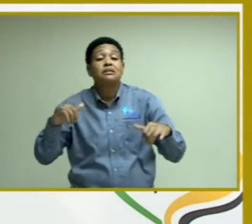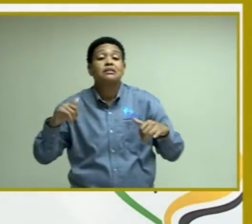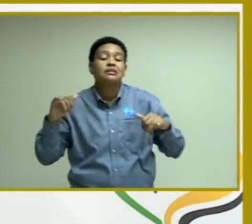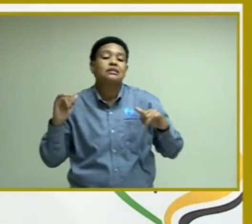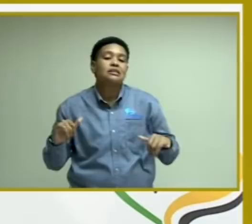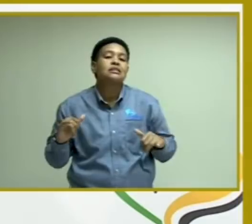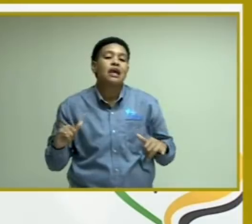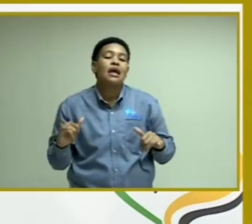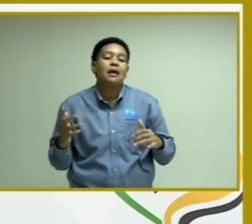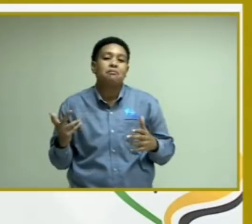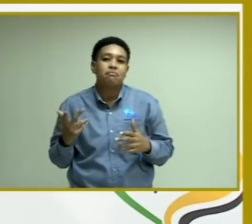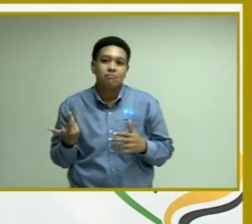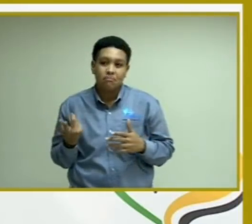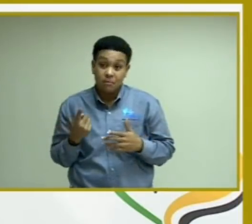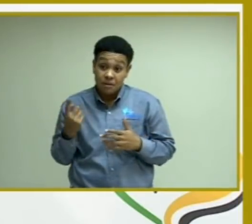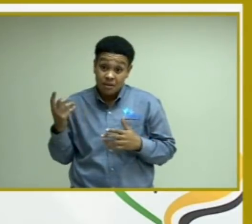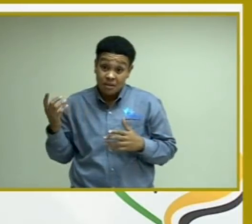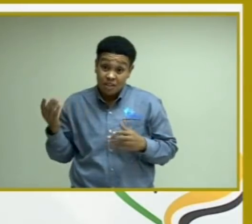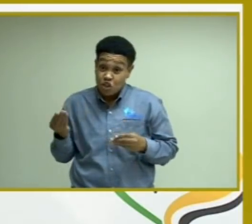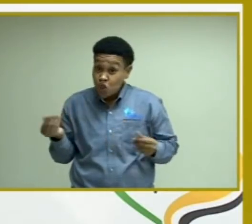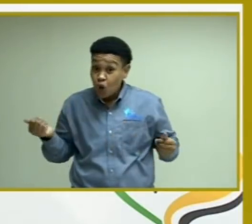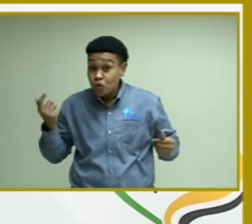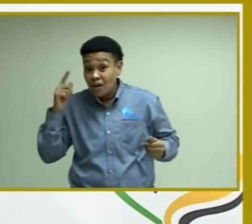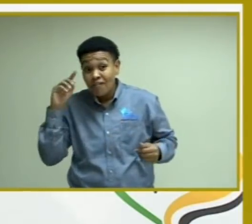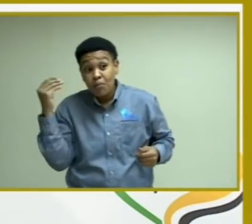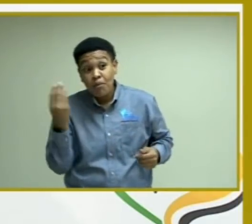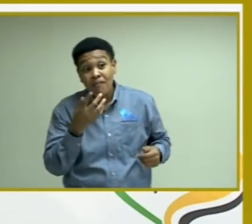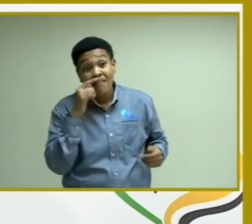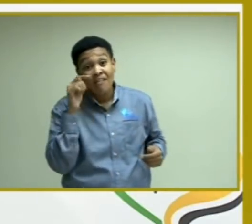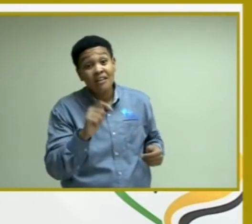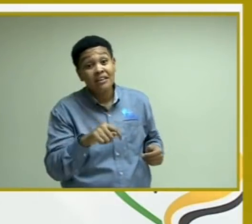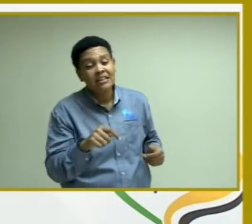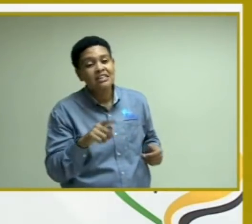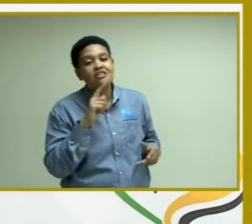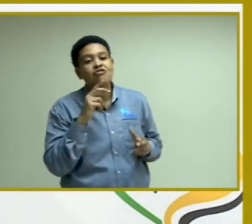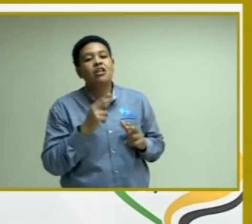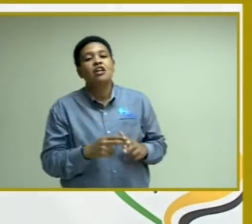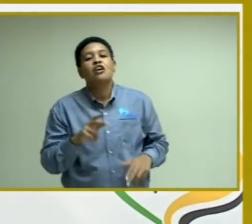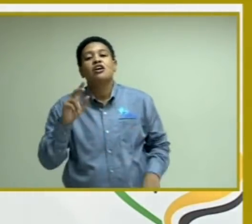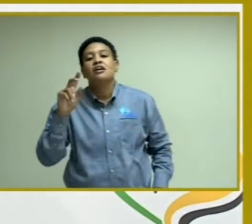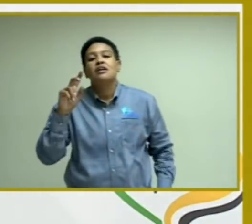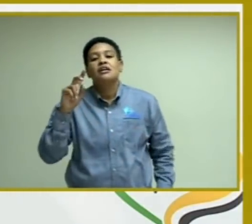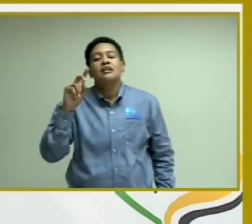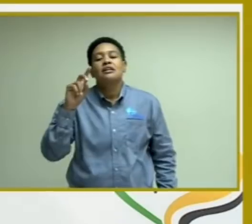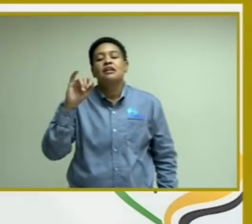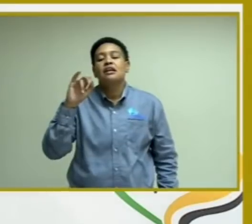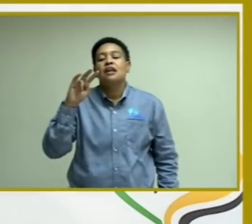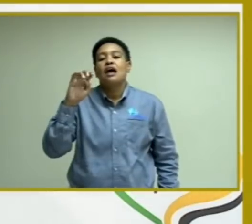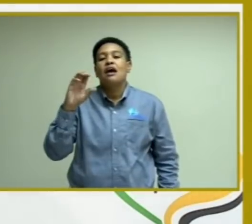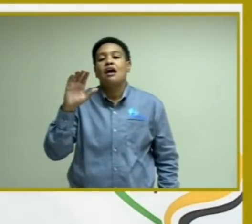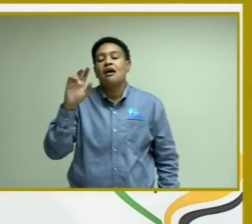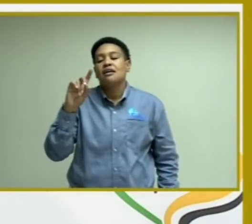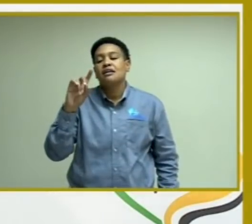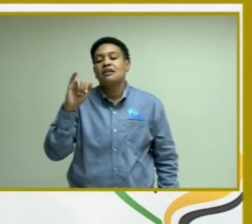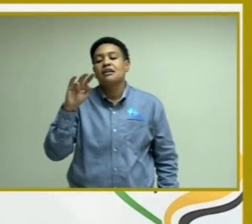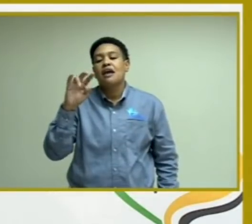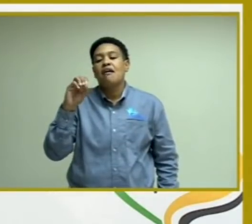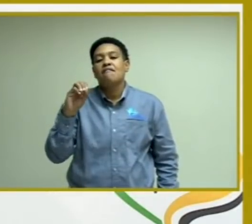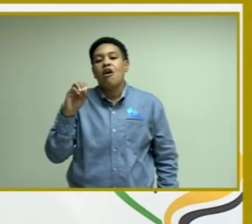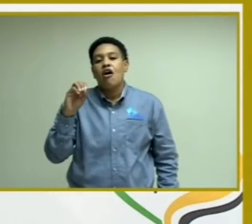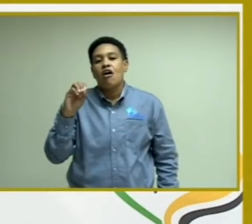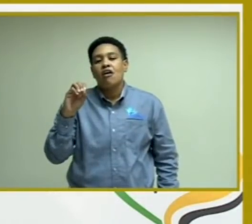The solution that is being contemplated is called a DIVOC solution,